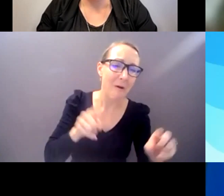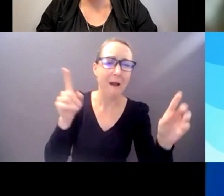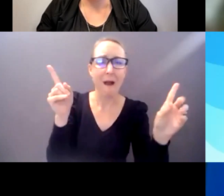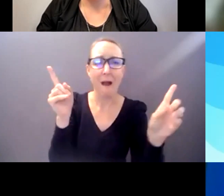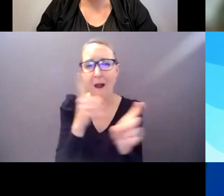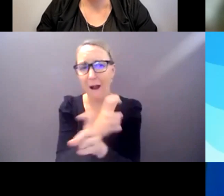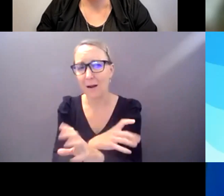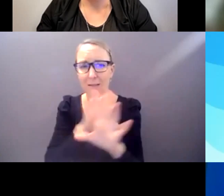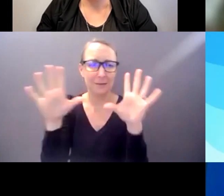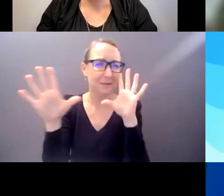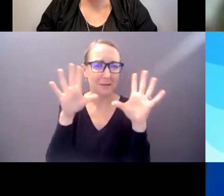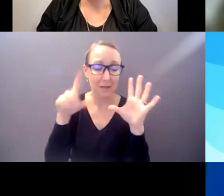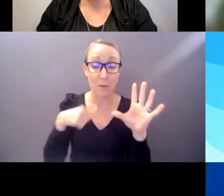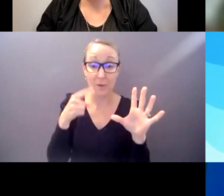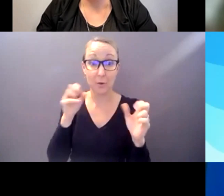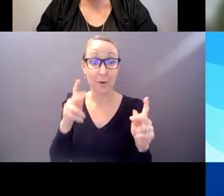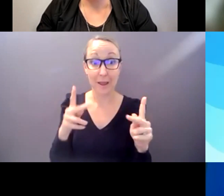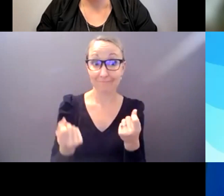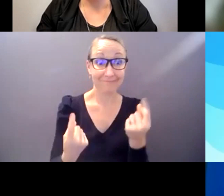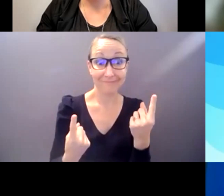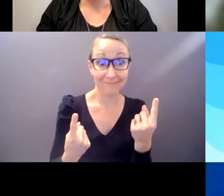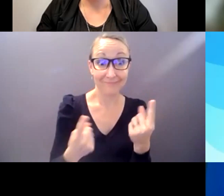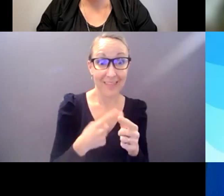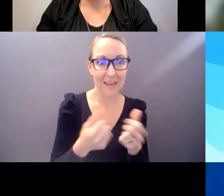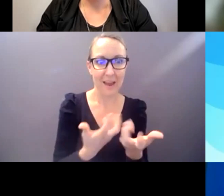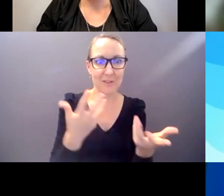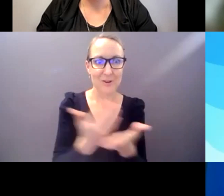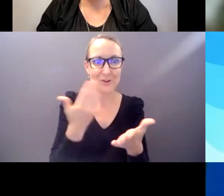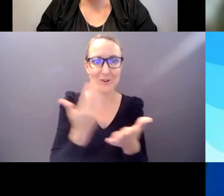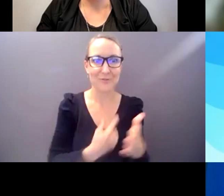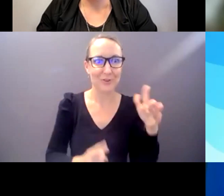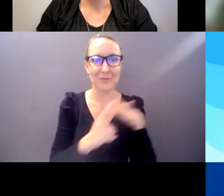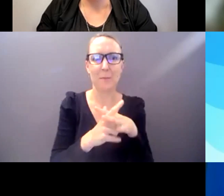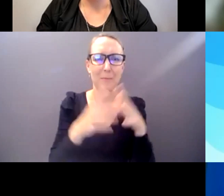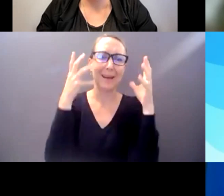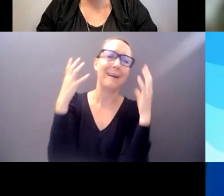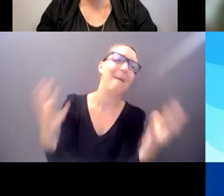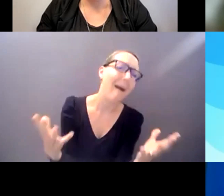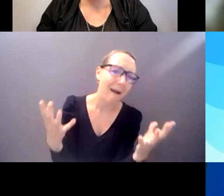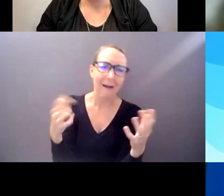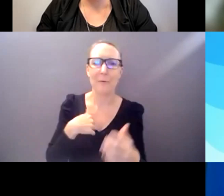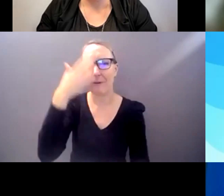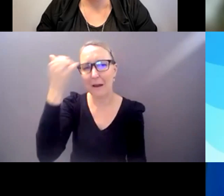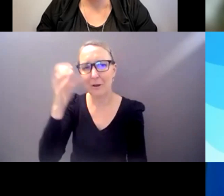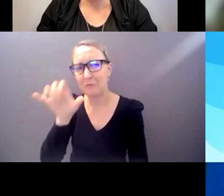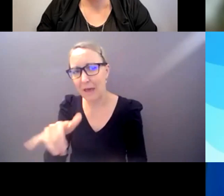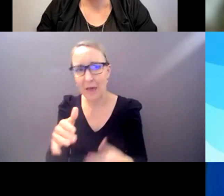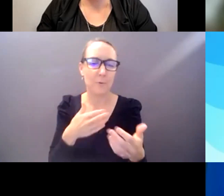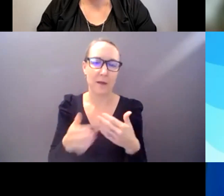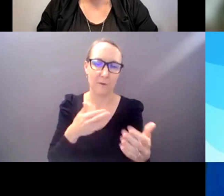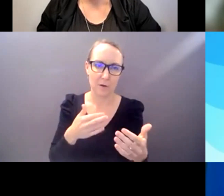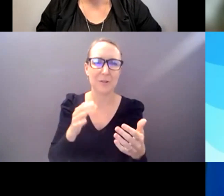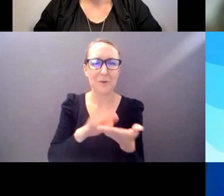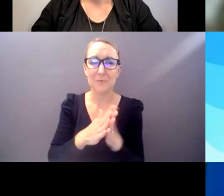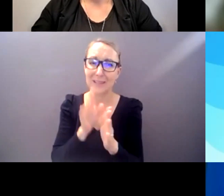when we thought we got it, we didn't. And then some state rep is calling us about something we didn't do or need to do. So that's very